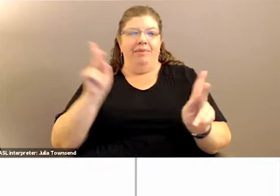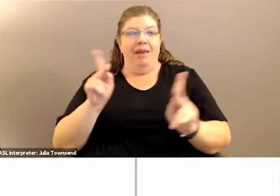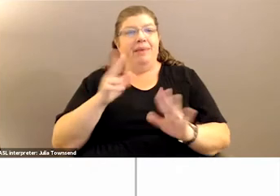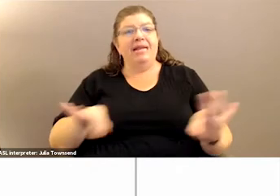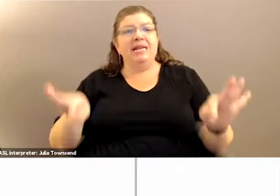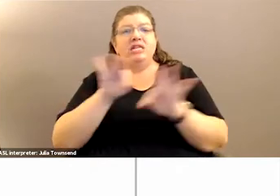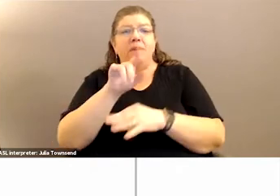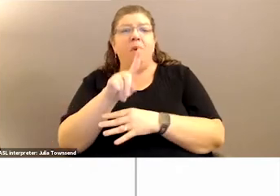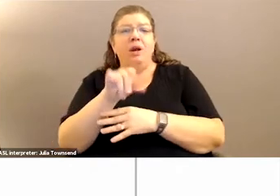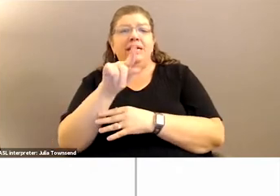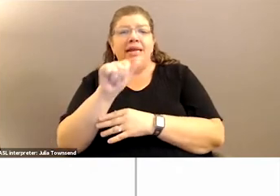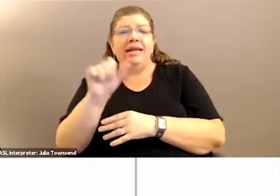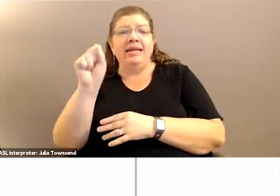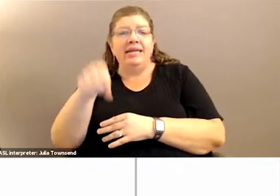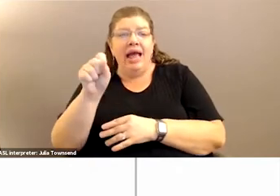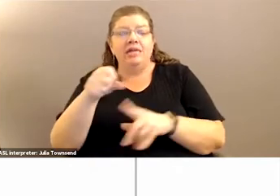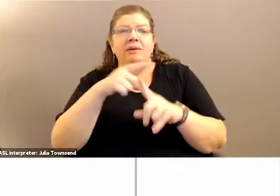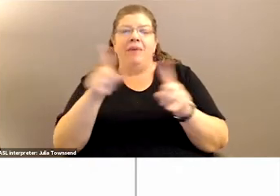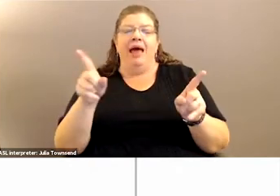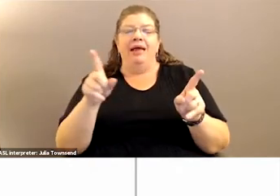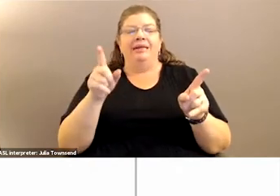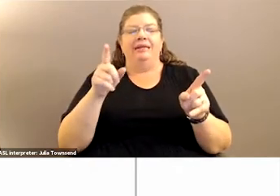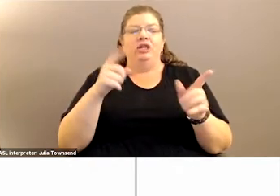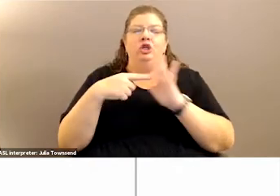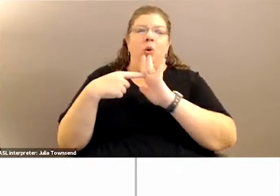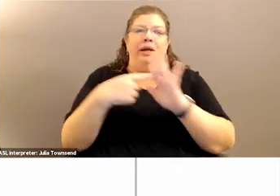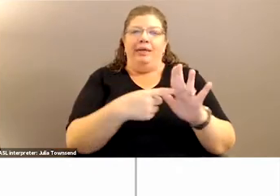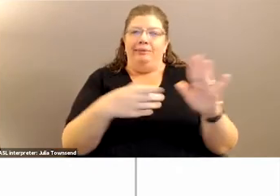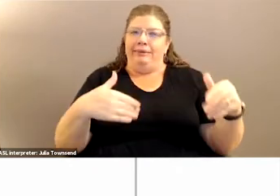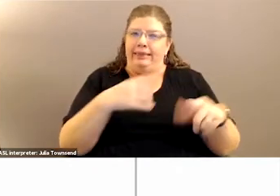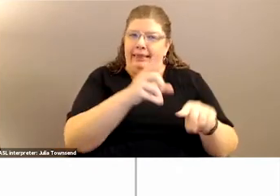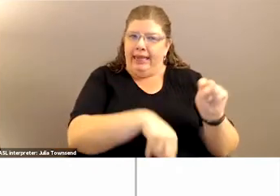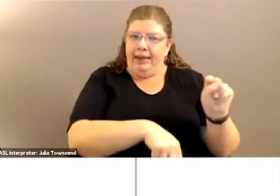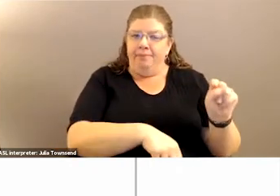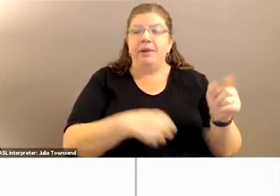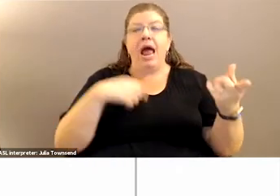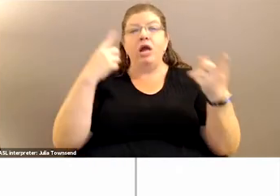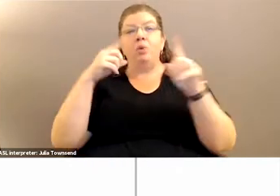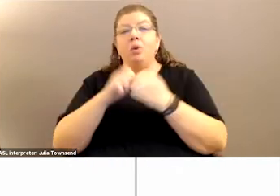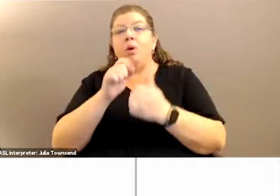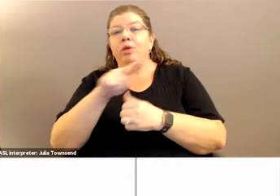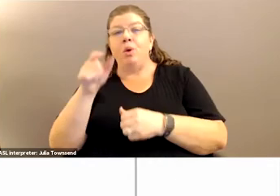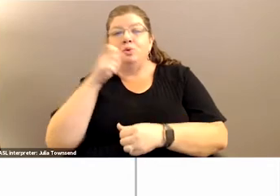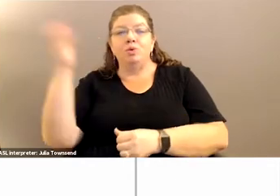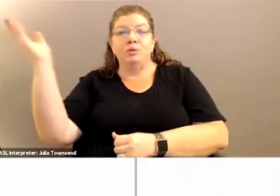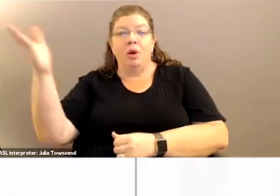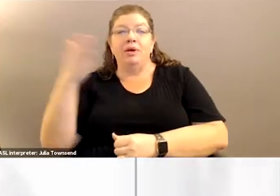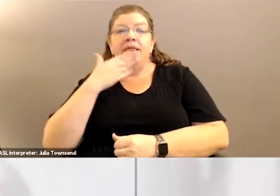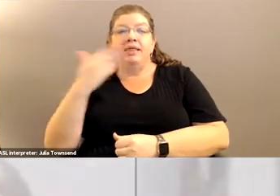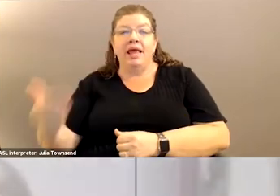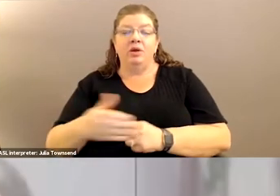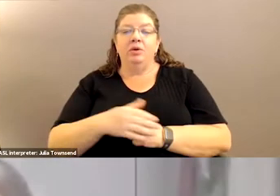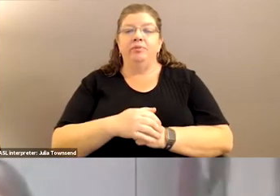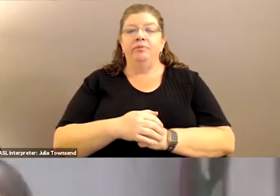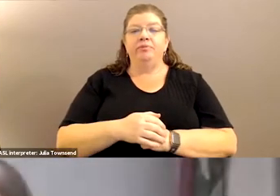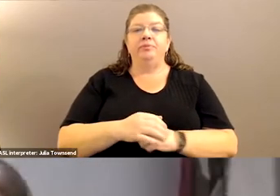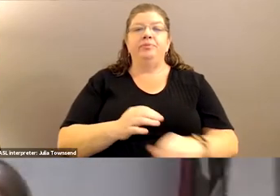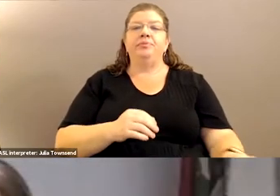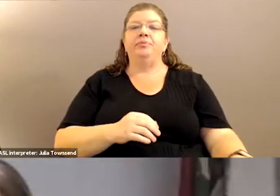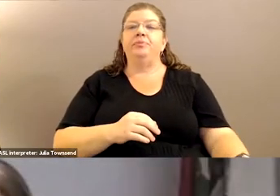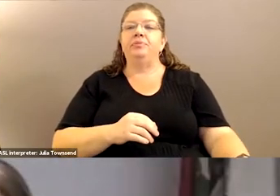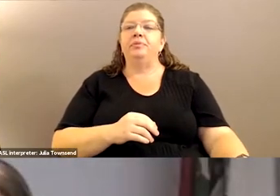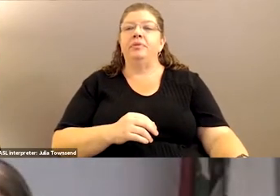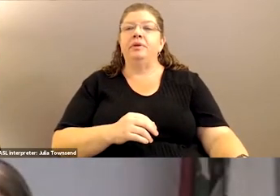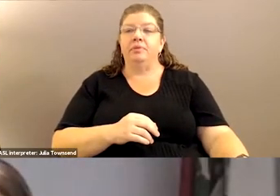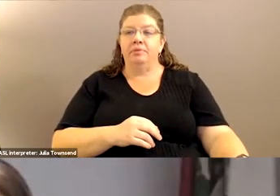share and i agree with those who spoke so thank you thank you dr wagner before i call on board members